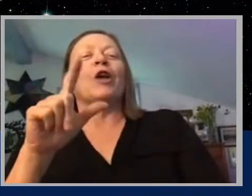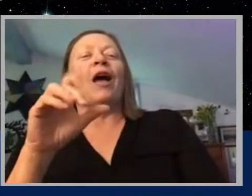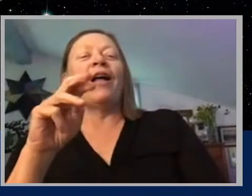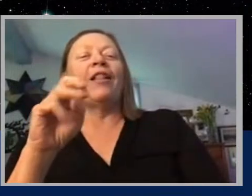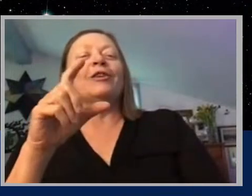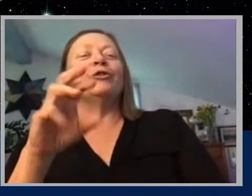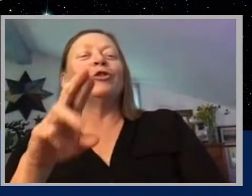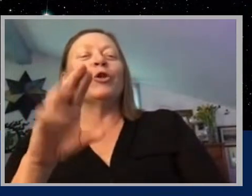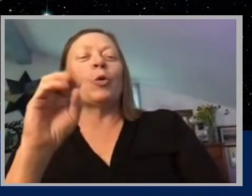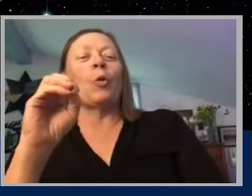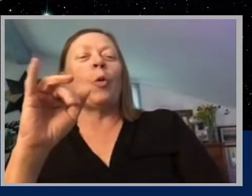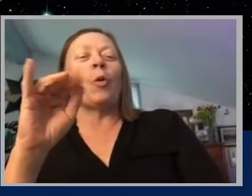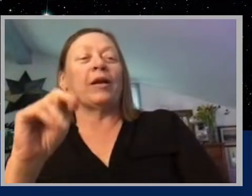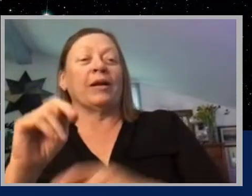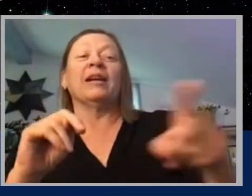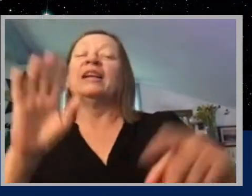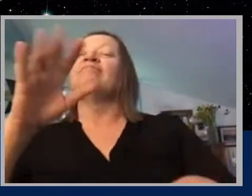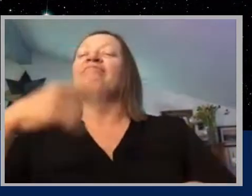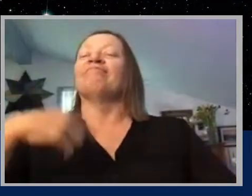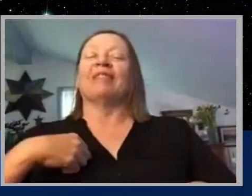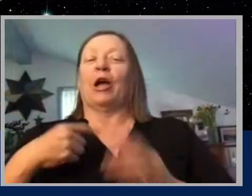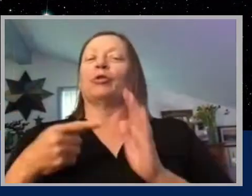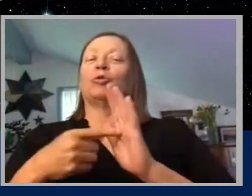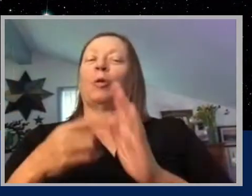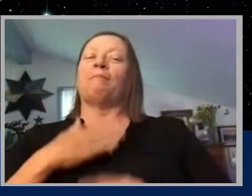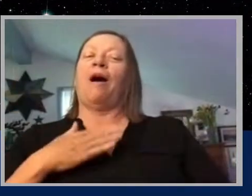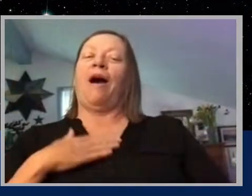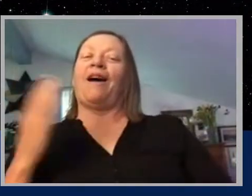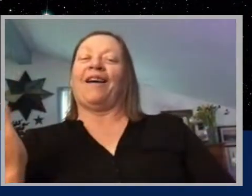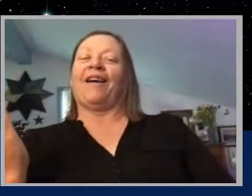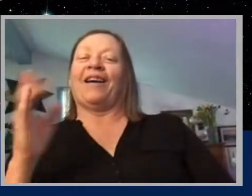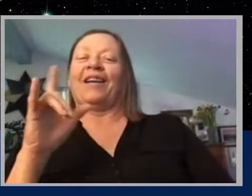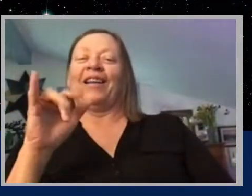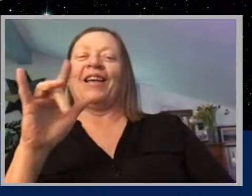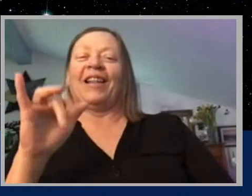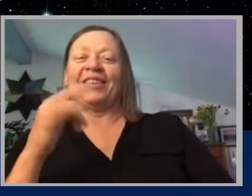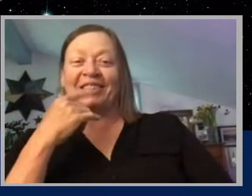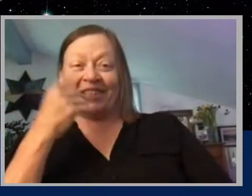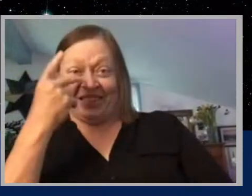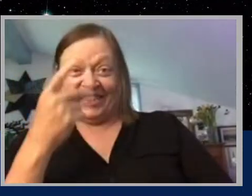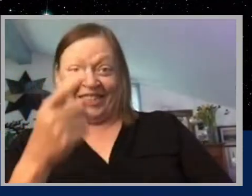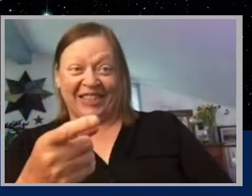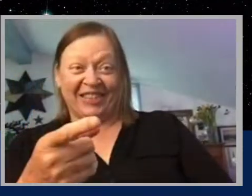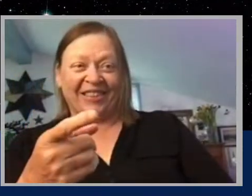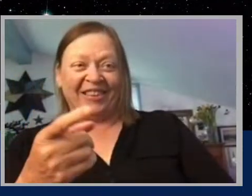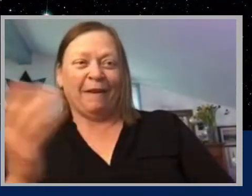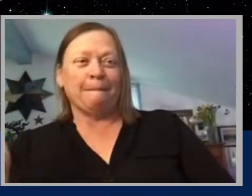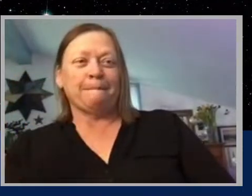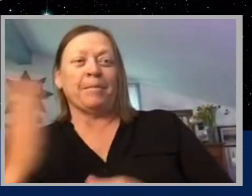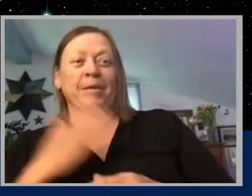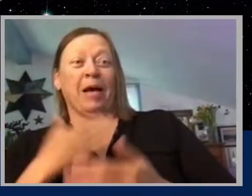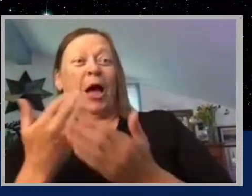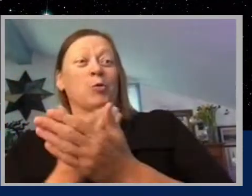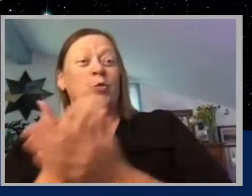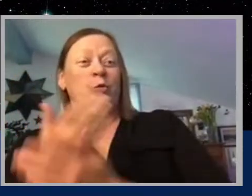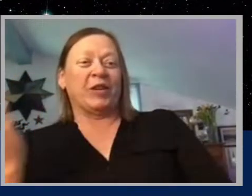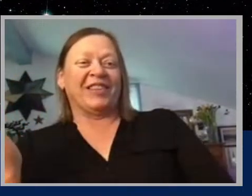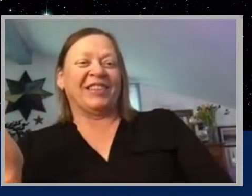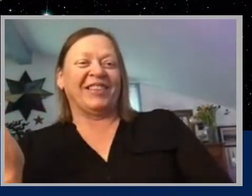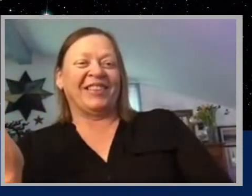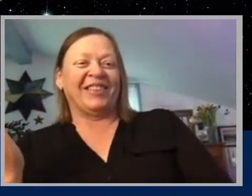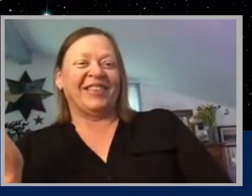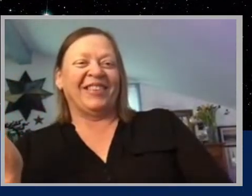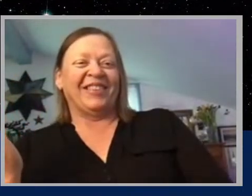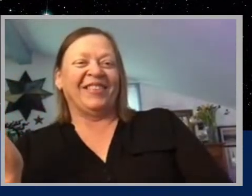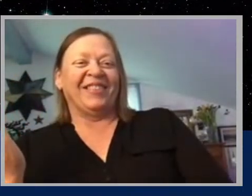I gotta show you mine because I needed to get my own challenge coin after learning all of this. This is my new one. So let me see where it goes.